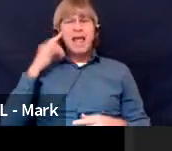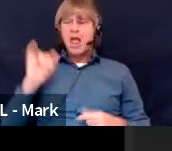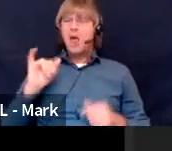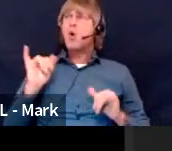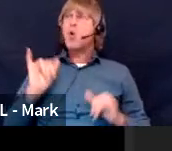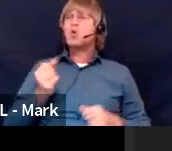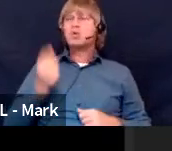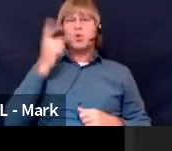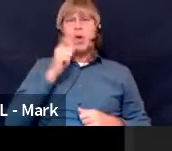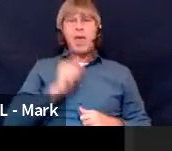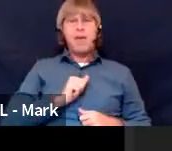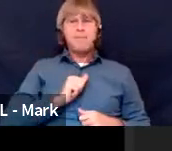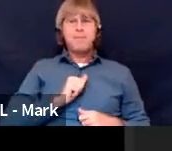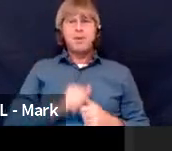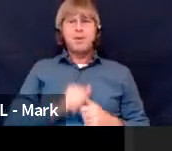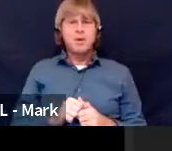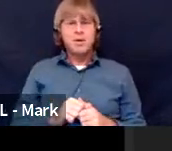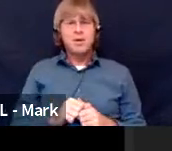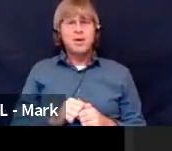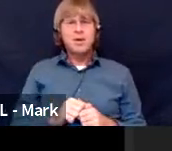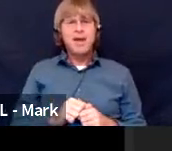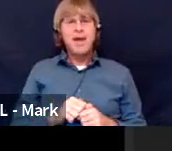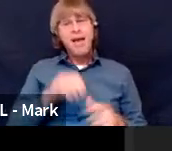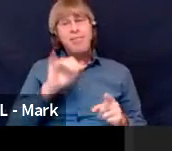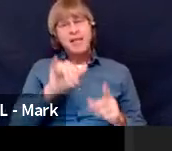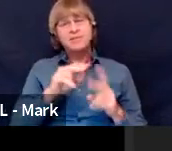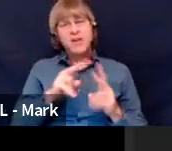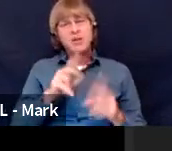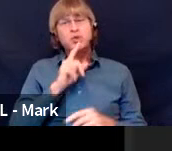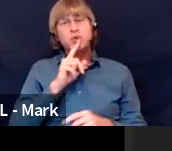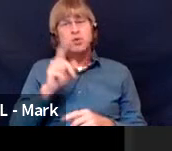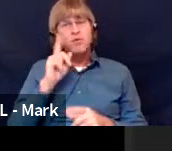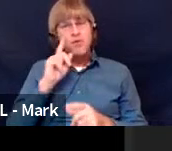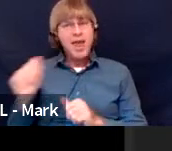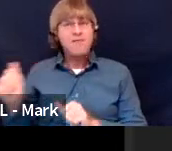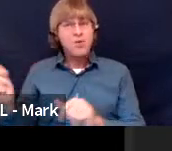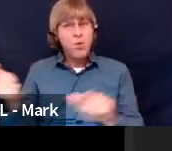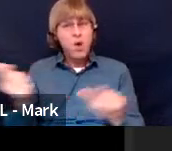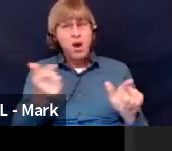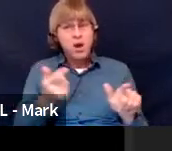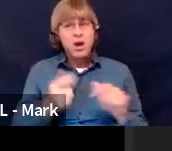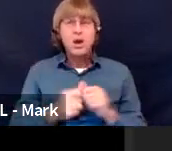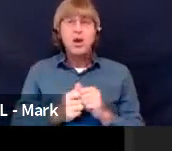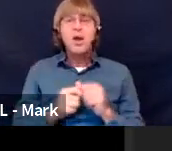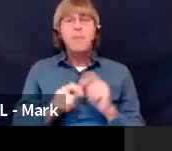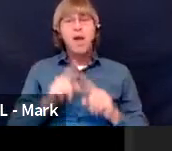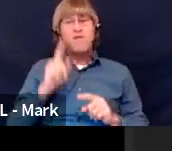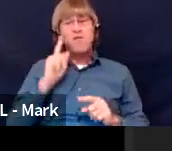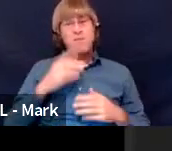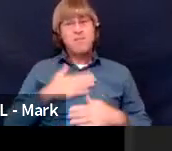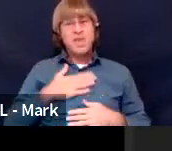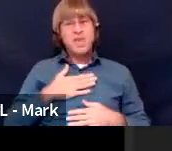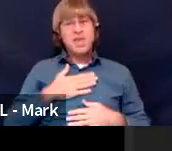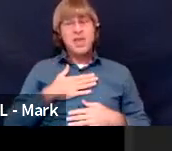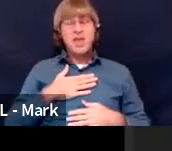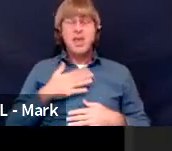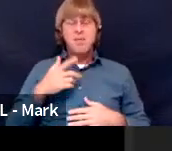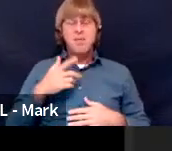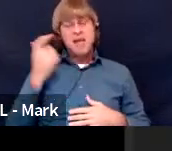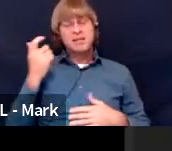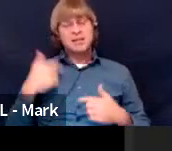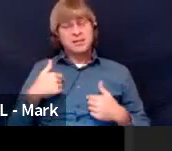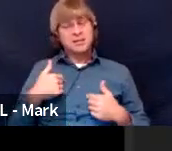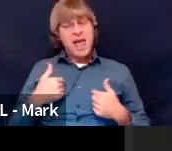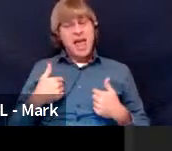yourself." And that's true for everyone, but for me, because